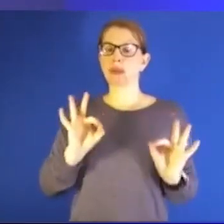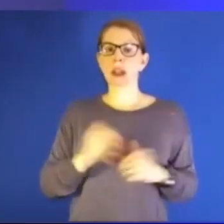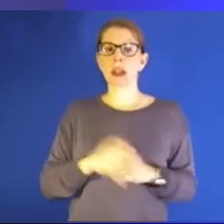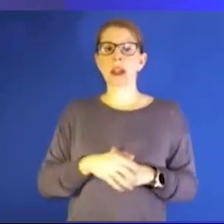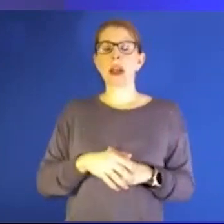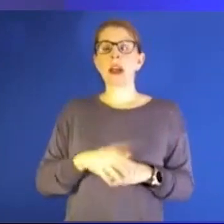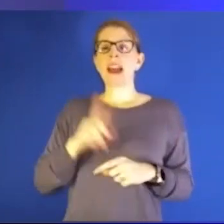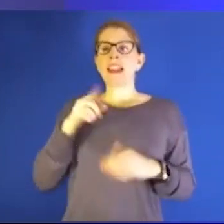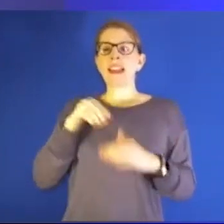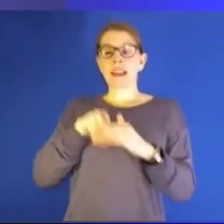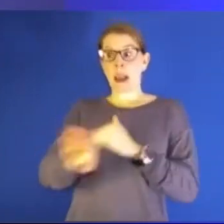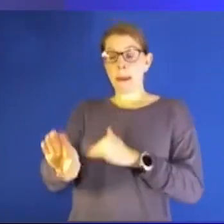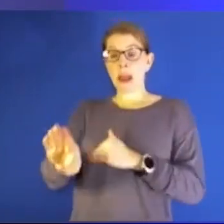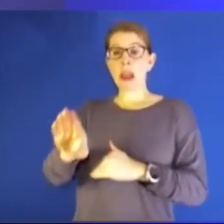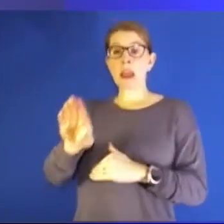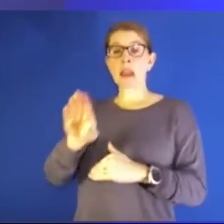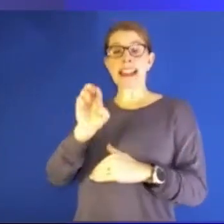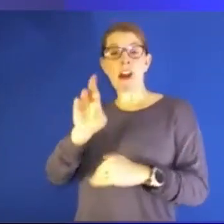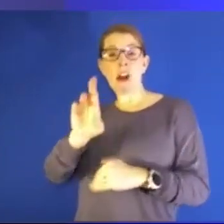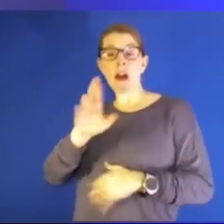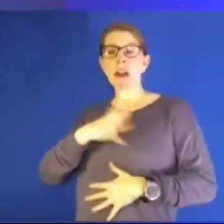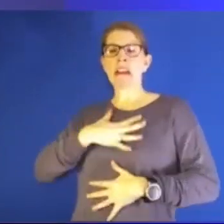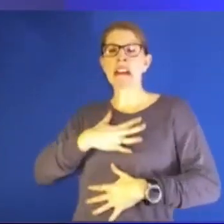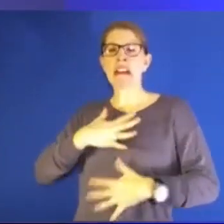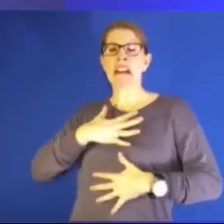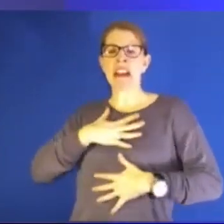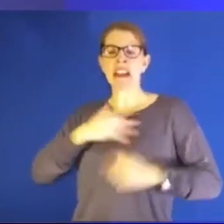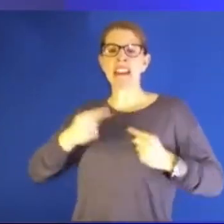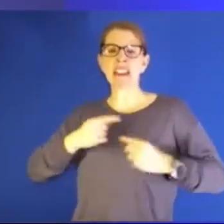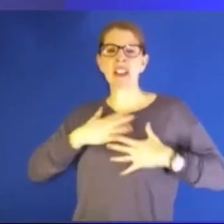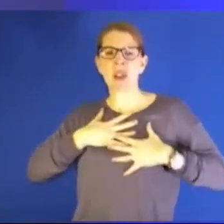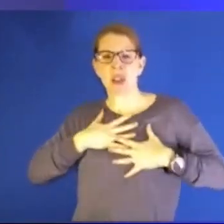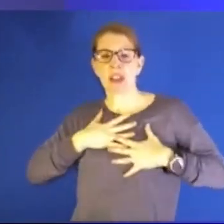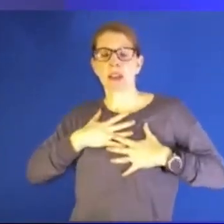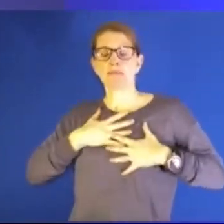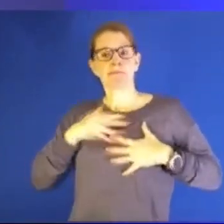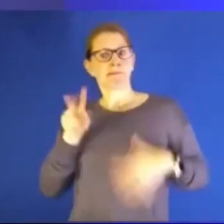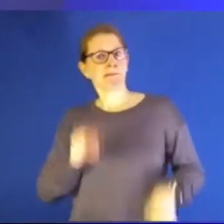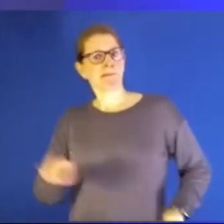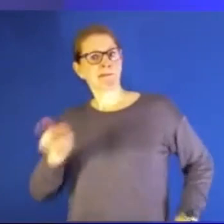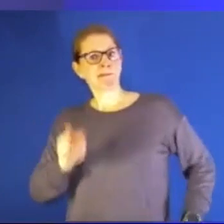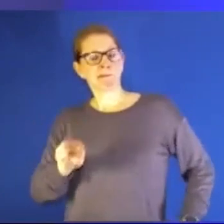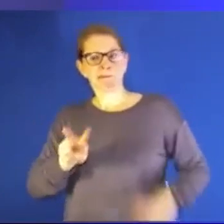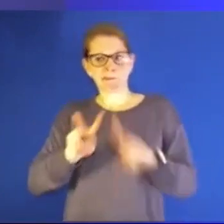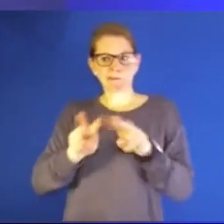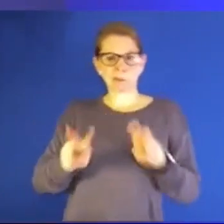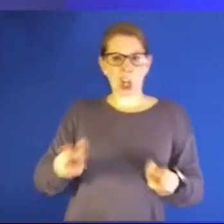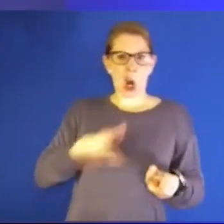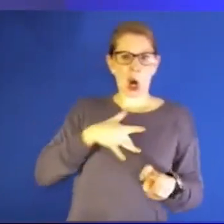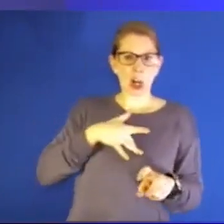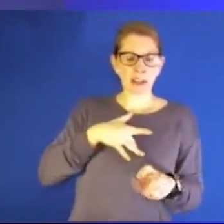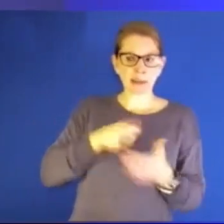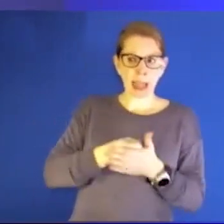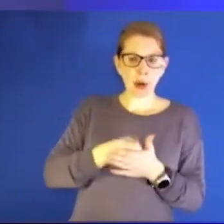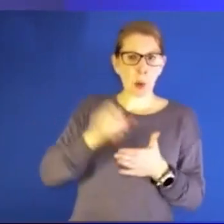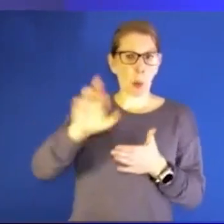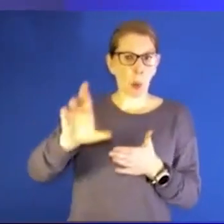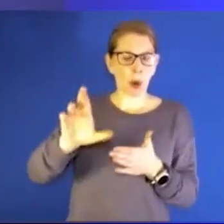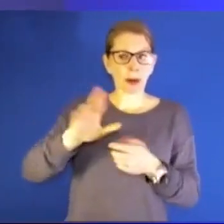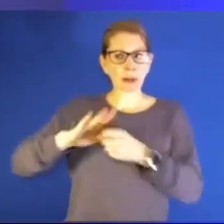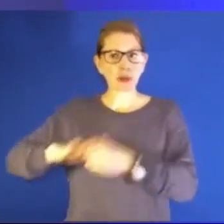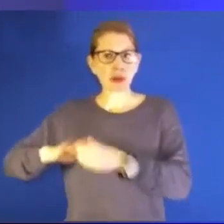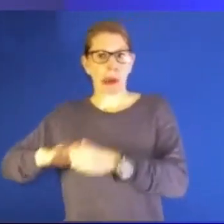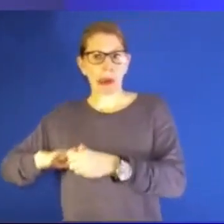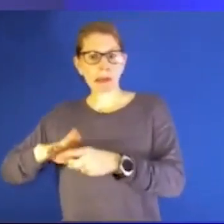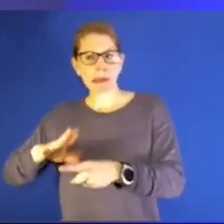pain or shortness of breath. It's really, by story, tough to tell whether they're having a heart attack or something like stress cardiomyopathy. And